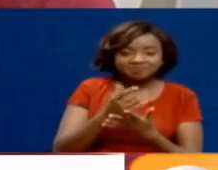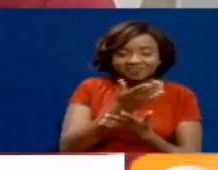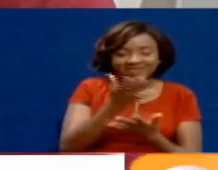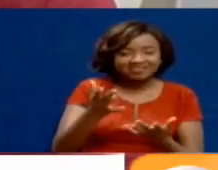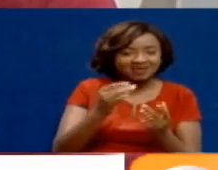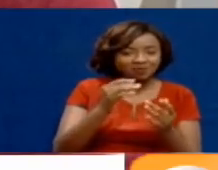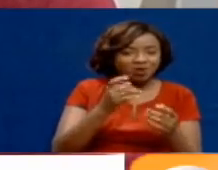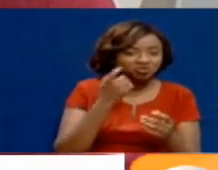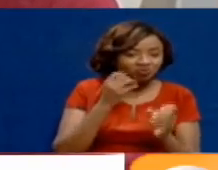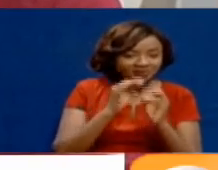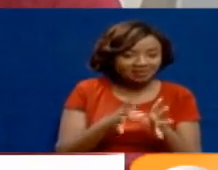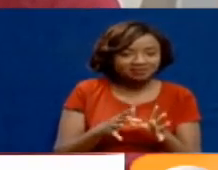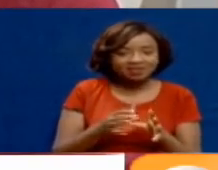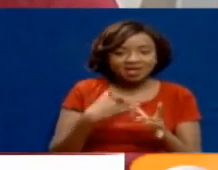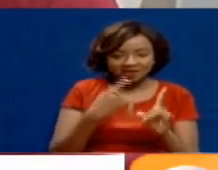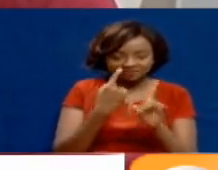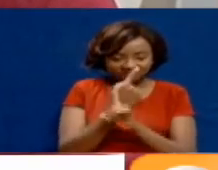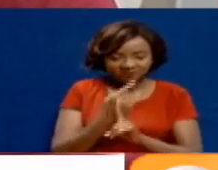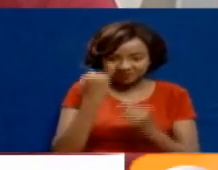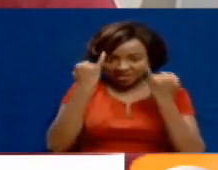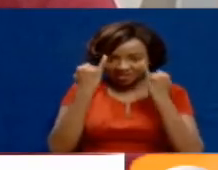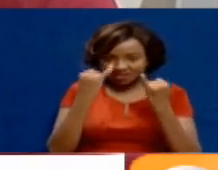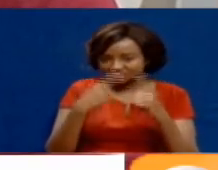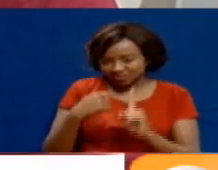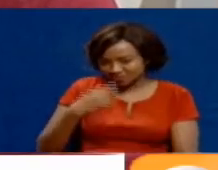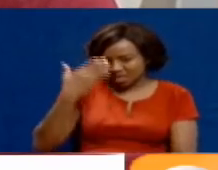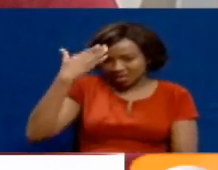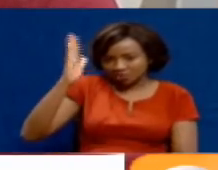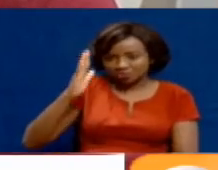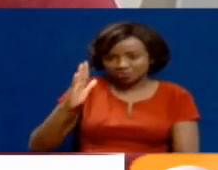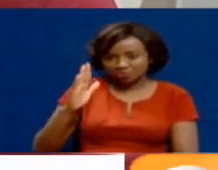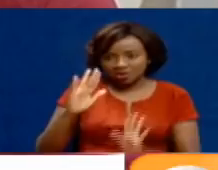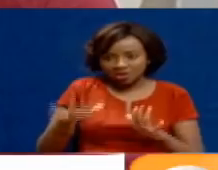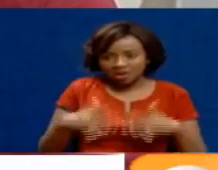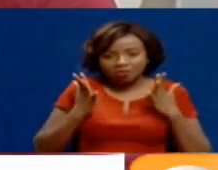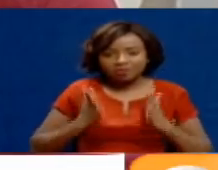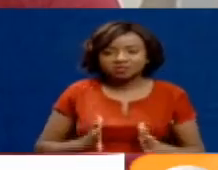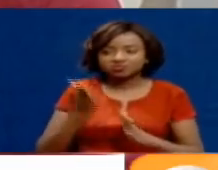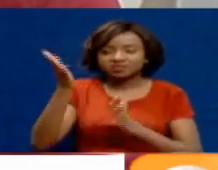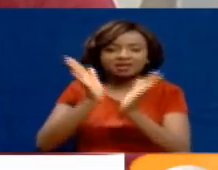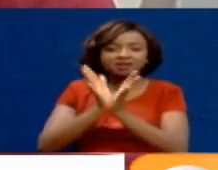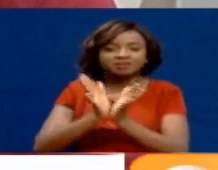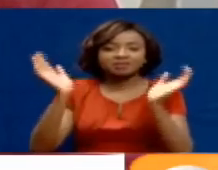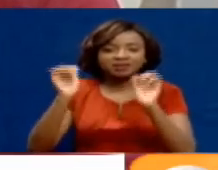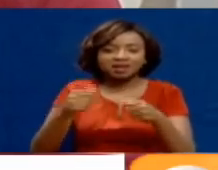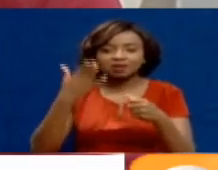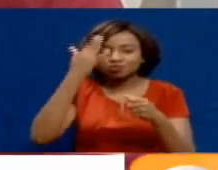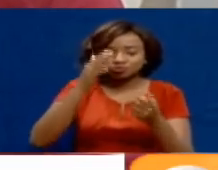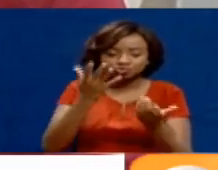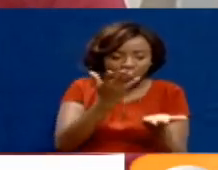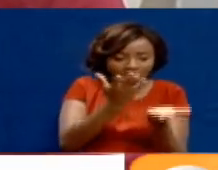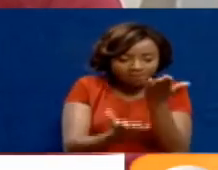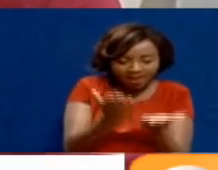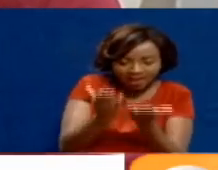formulations proposed even by WHO as to mix, but I'm not sure the average person in the public will be able to measure, because you don't have these